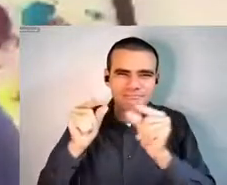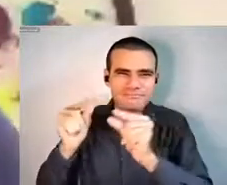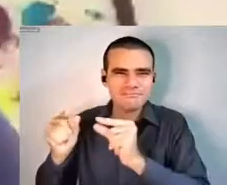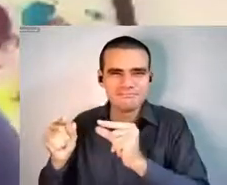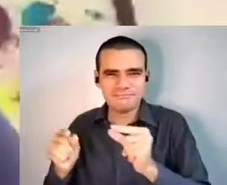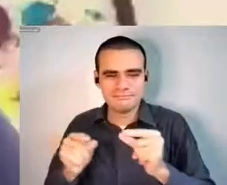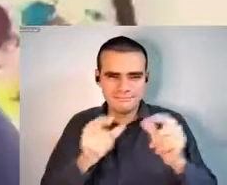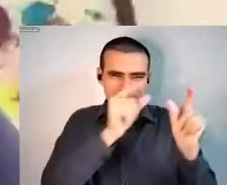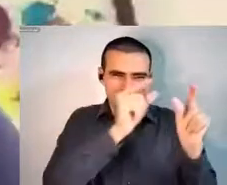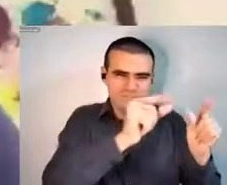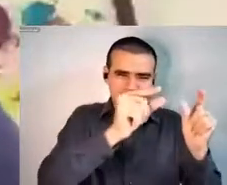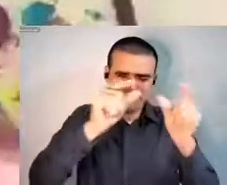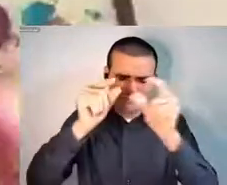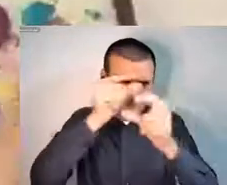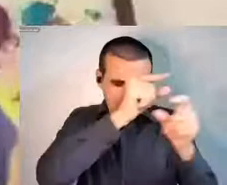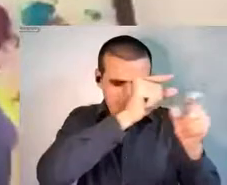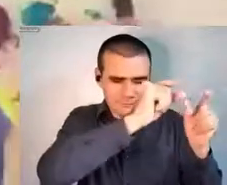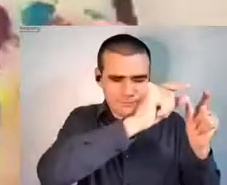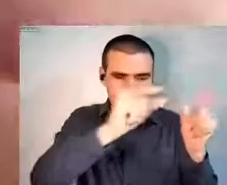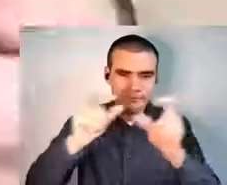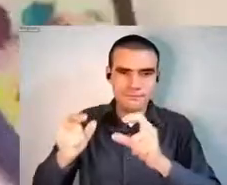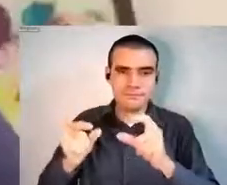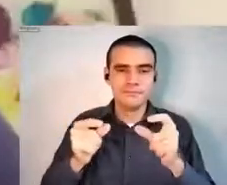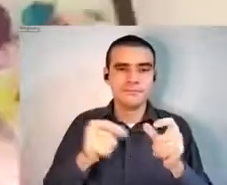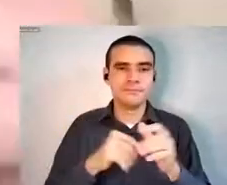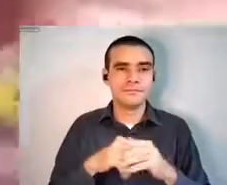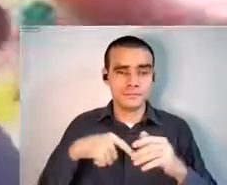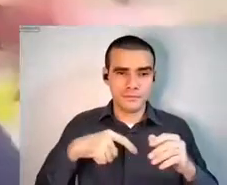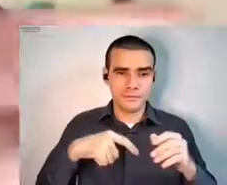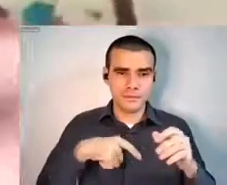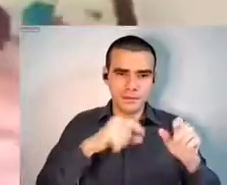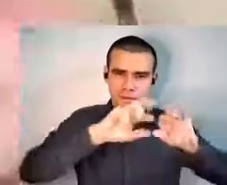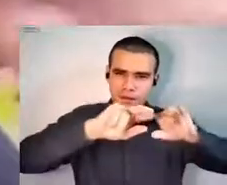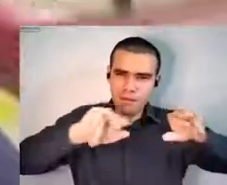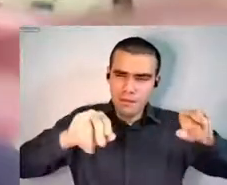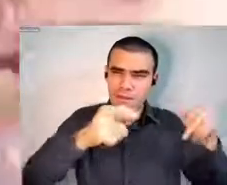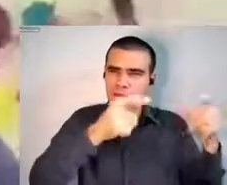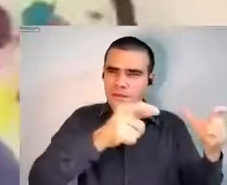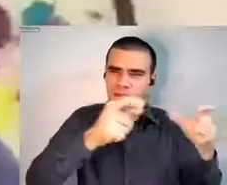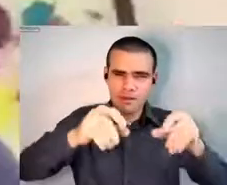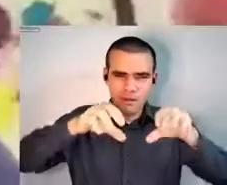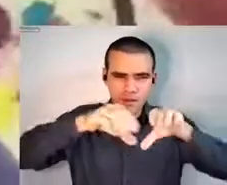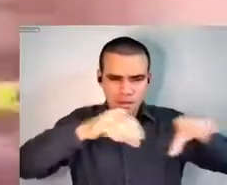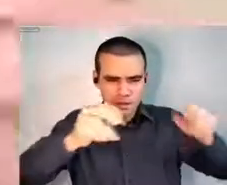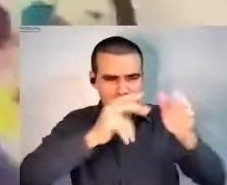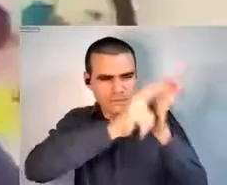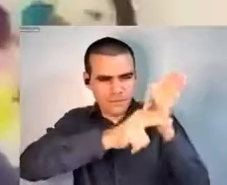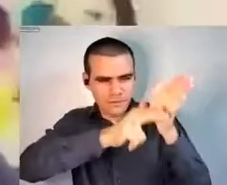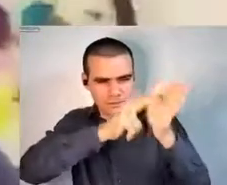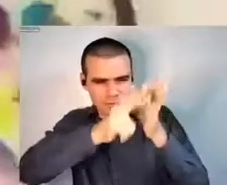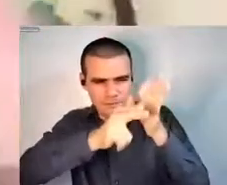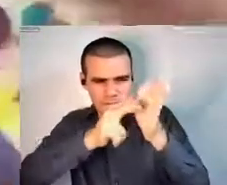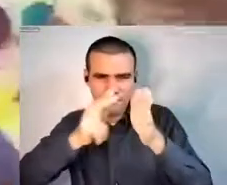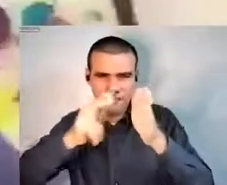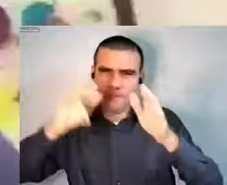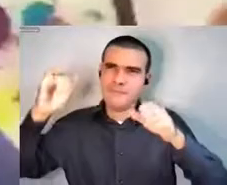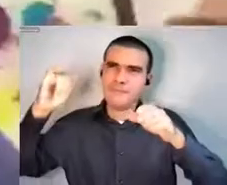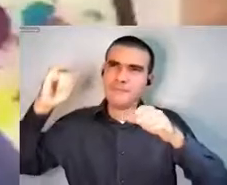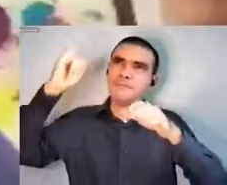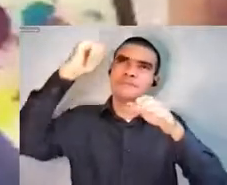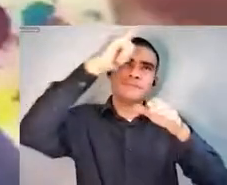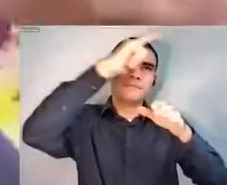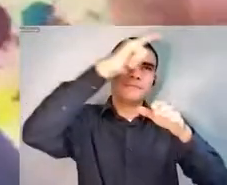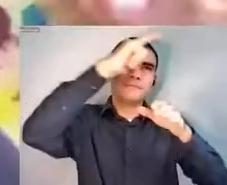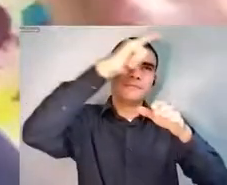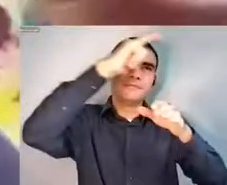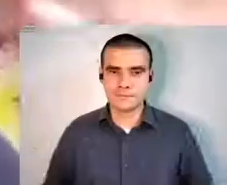you only put together some small cubes or squares. If you have a lot of pieces, you can put together a train or a